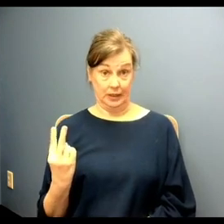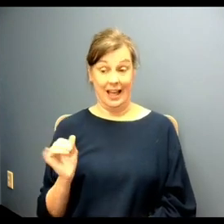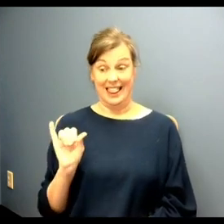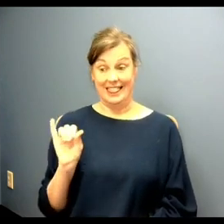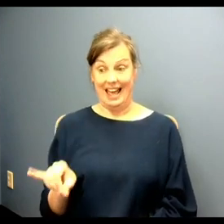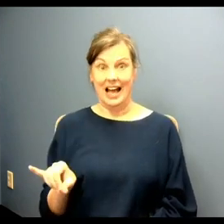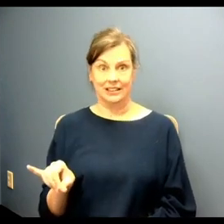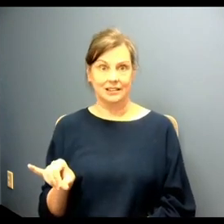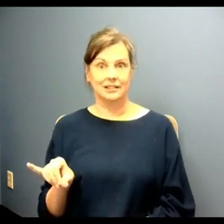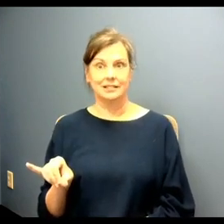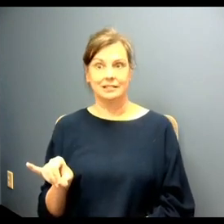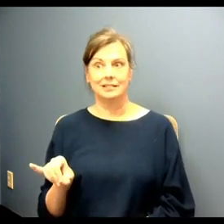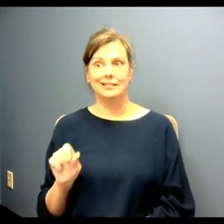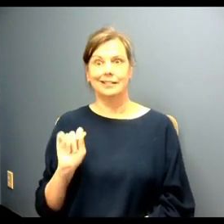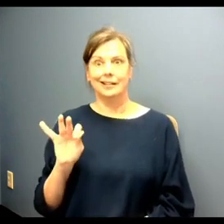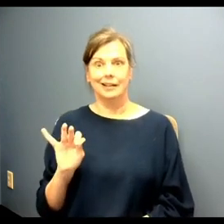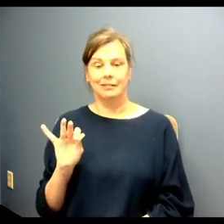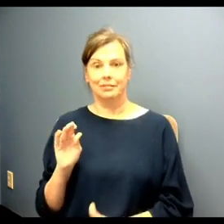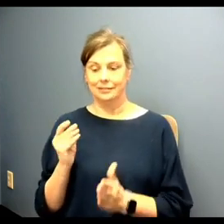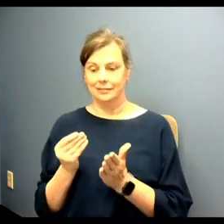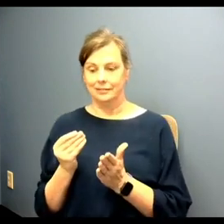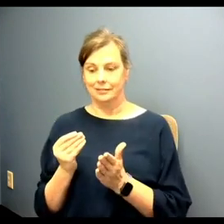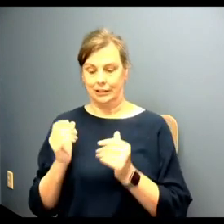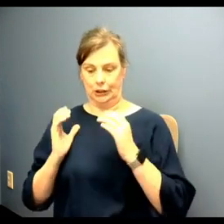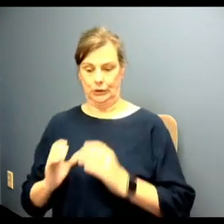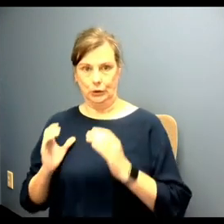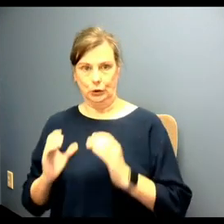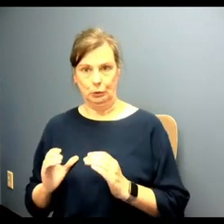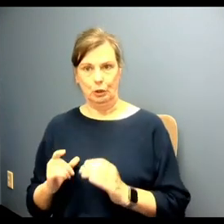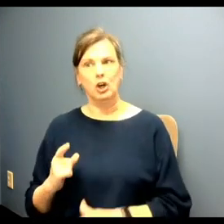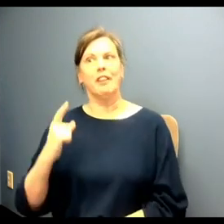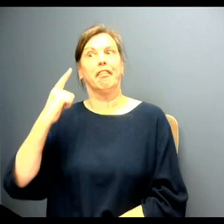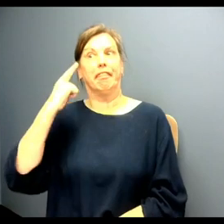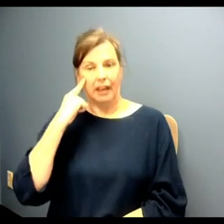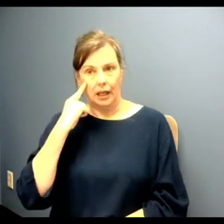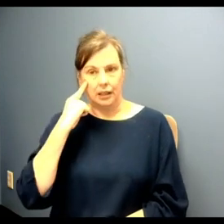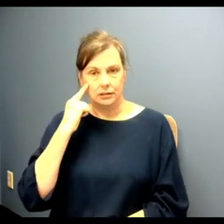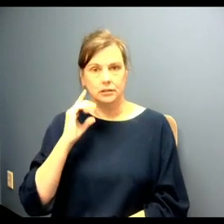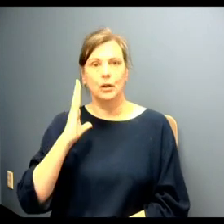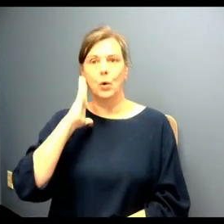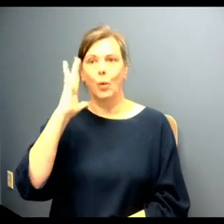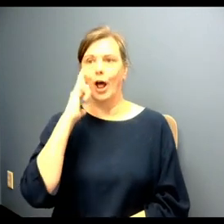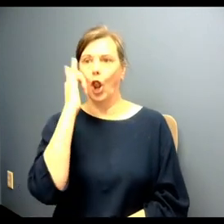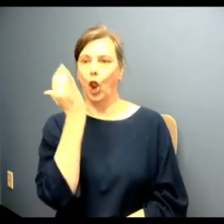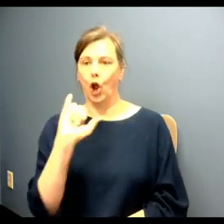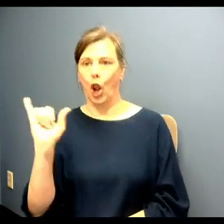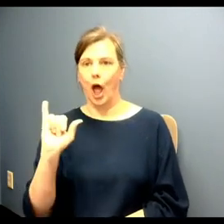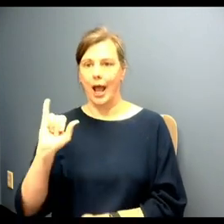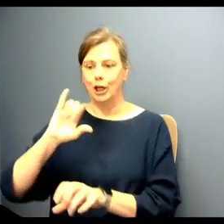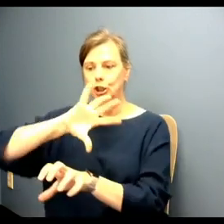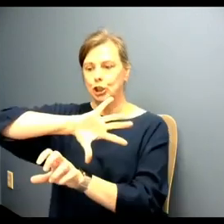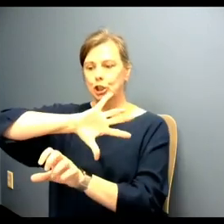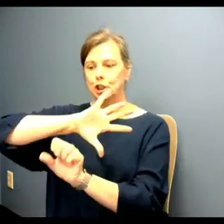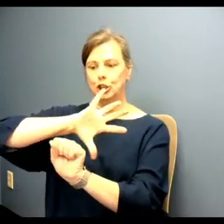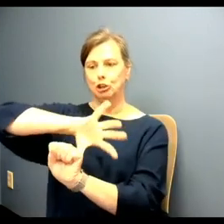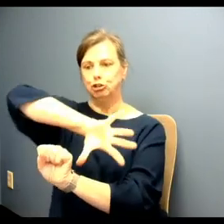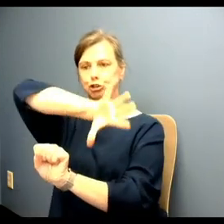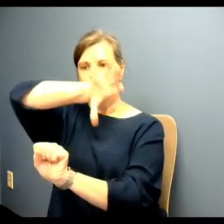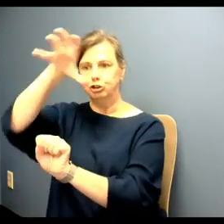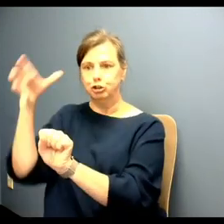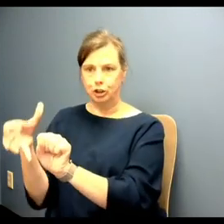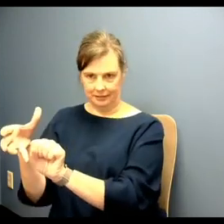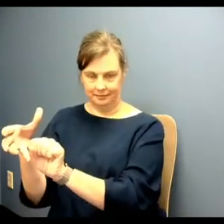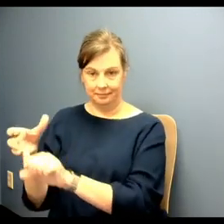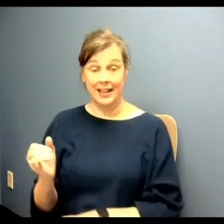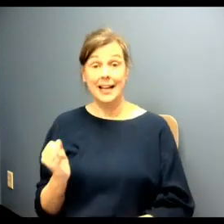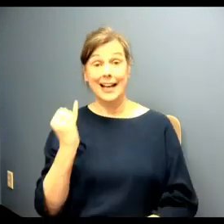out like the advertisement, with a full head of hair. Let's start by asking the question, how many would you have purchased